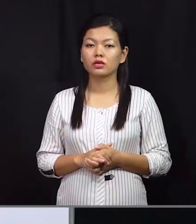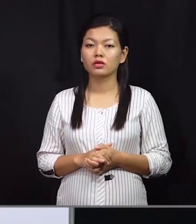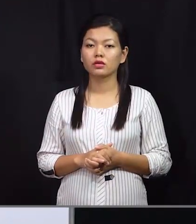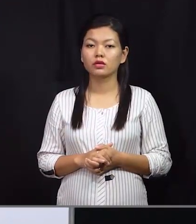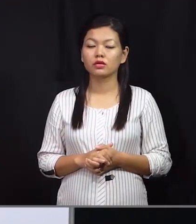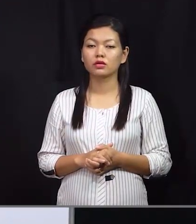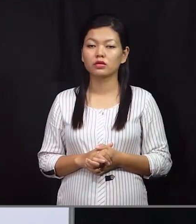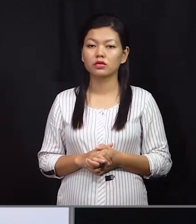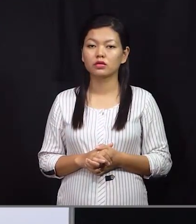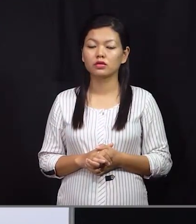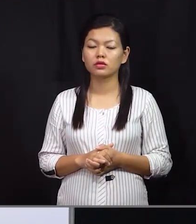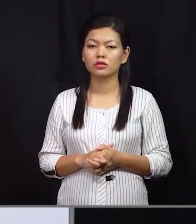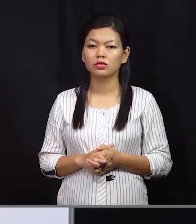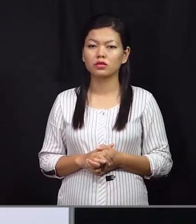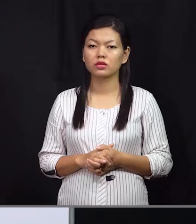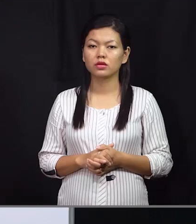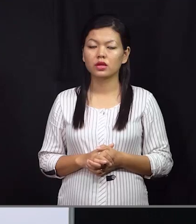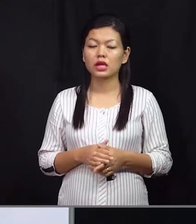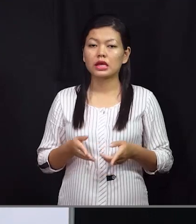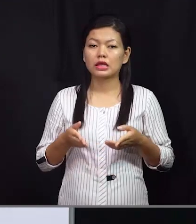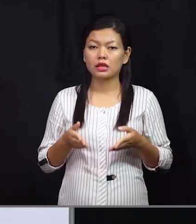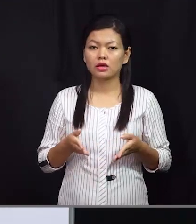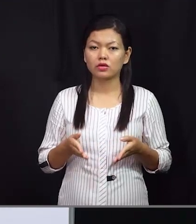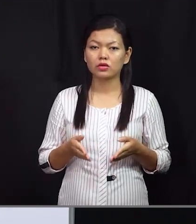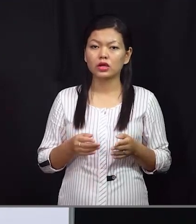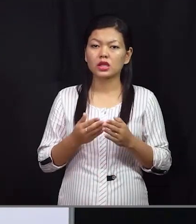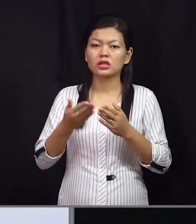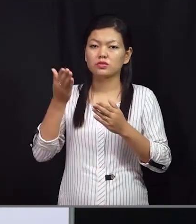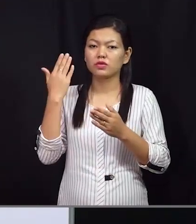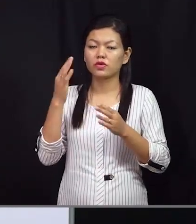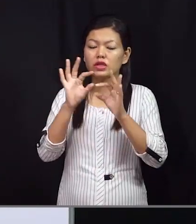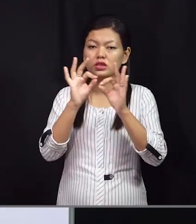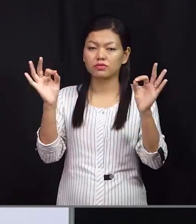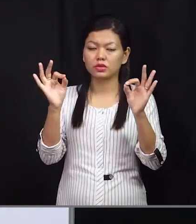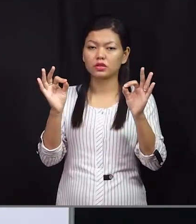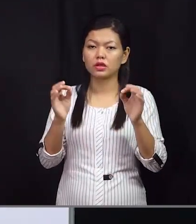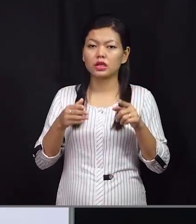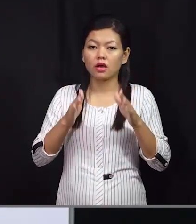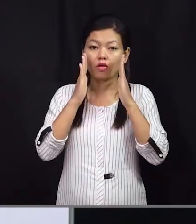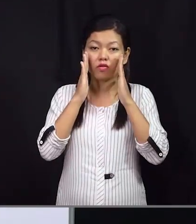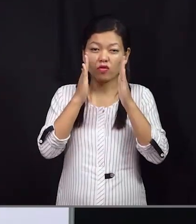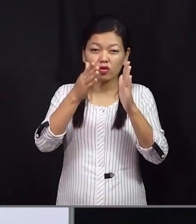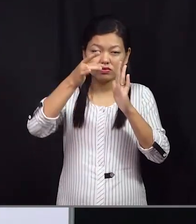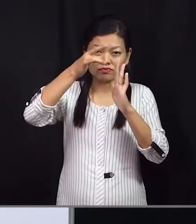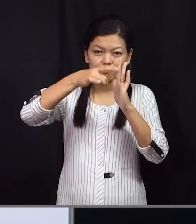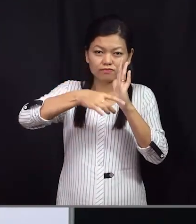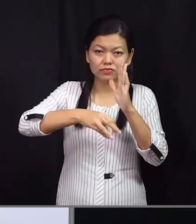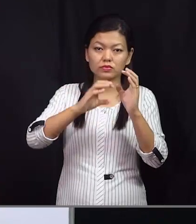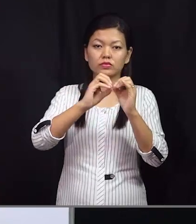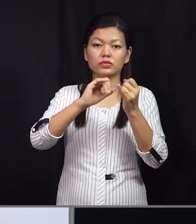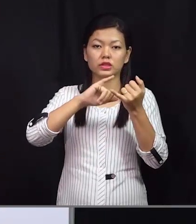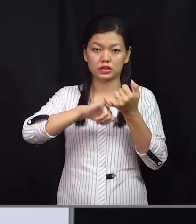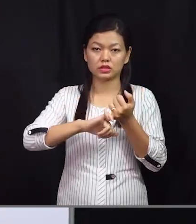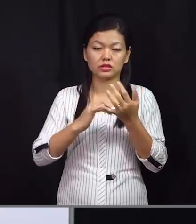in when we talk about business in broader sense, okay, business means the sum total of all those